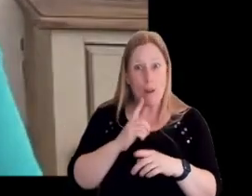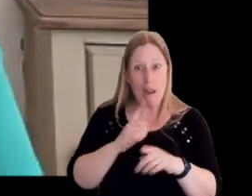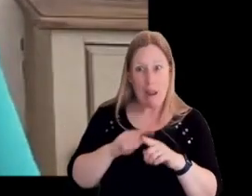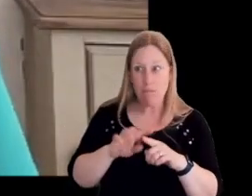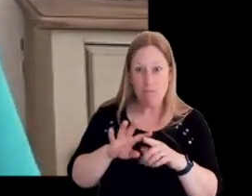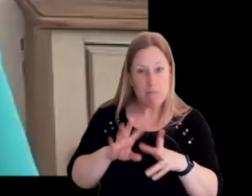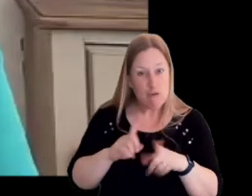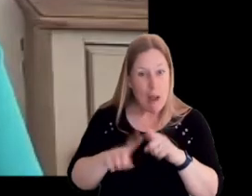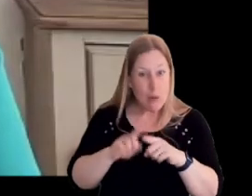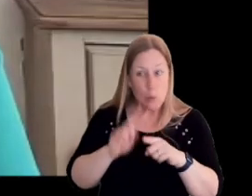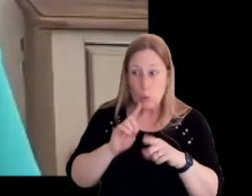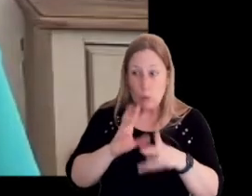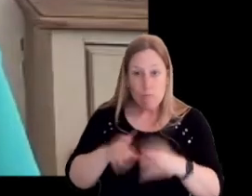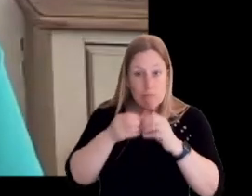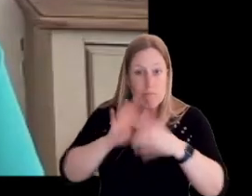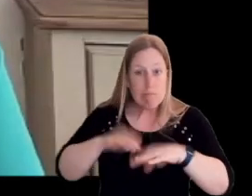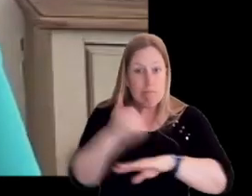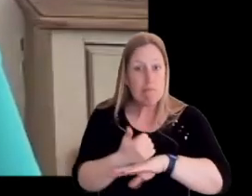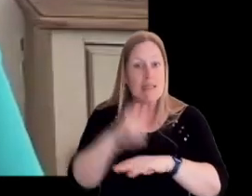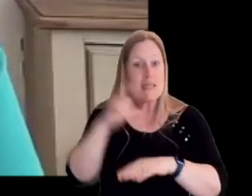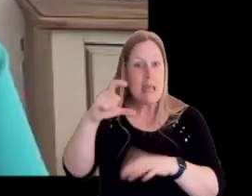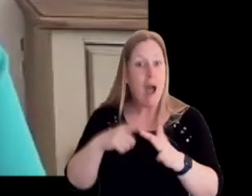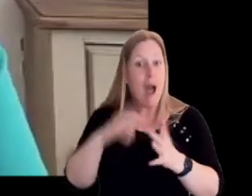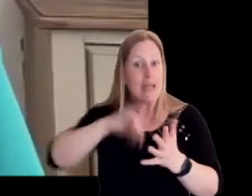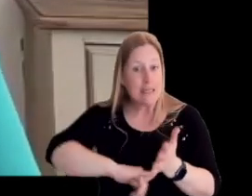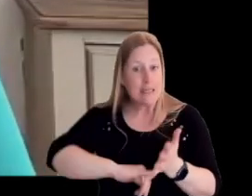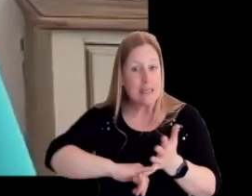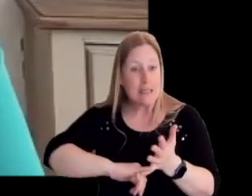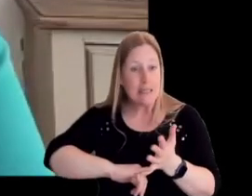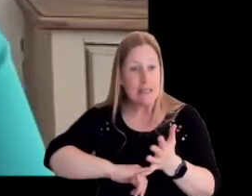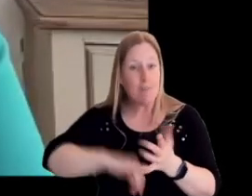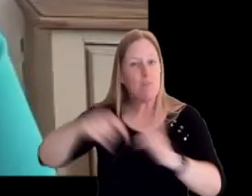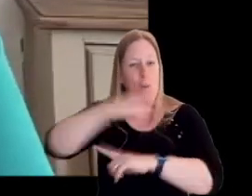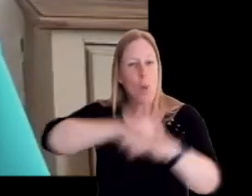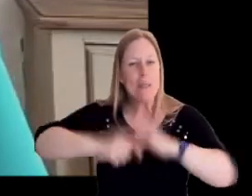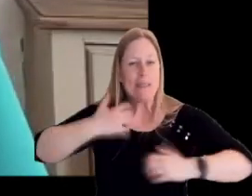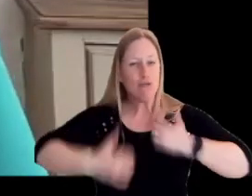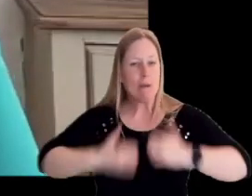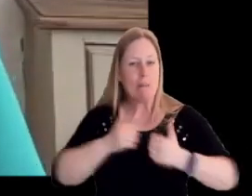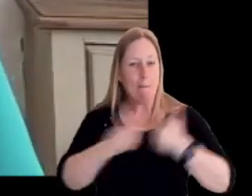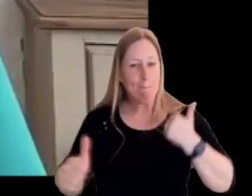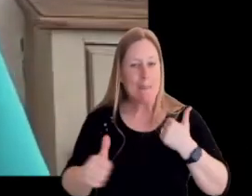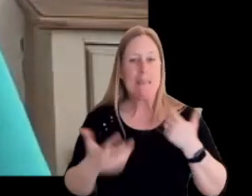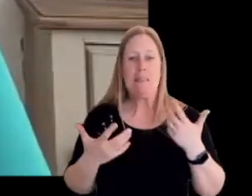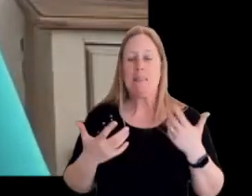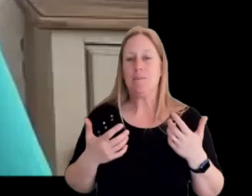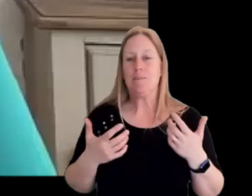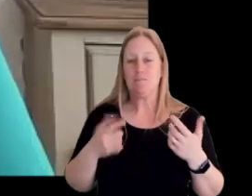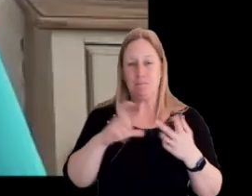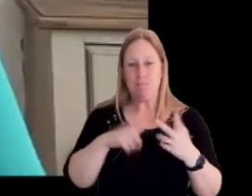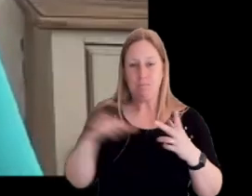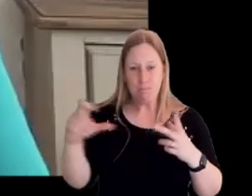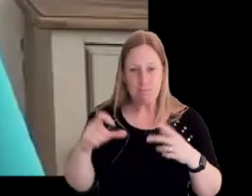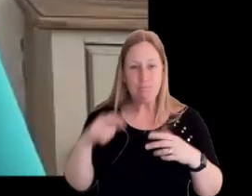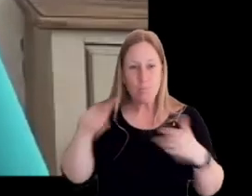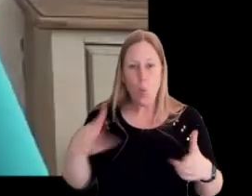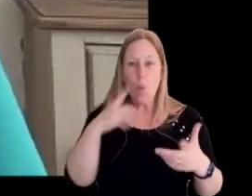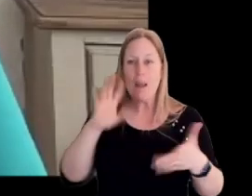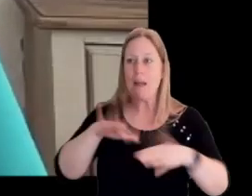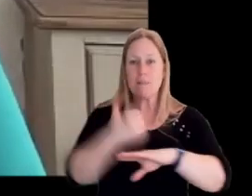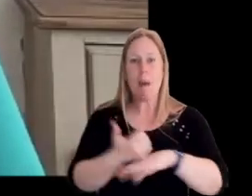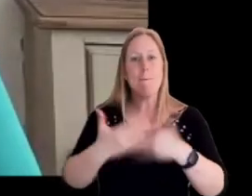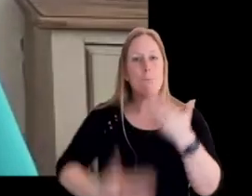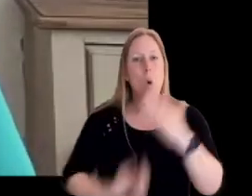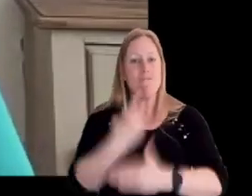people, and we're trying to set up this CIC so that we can actually bring more events